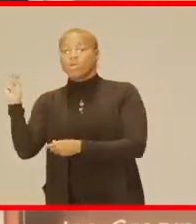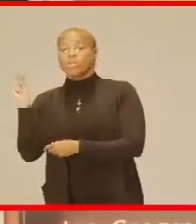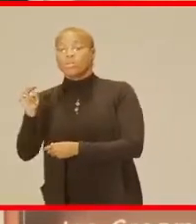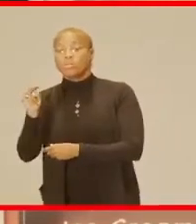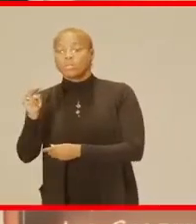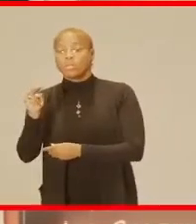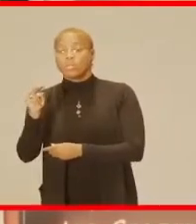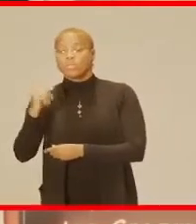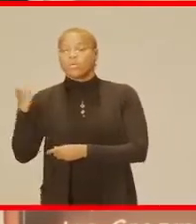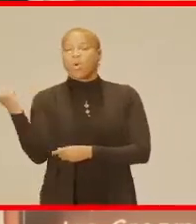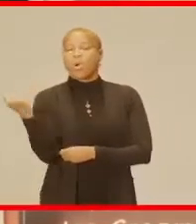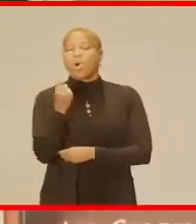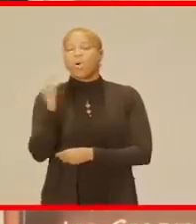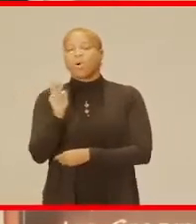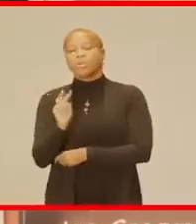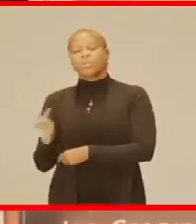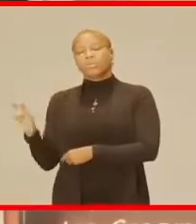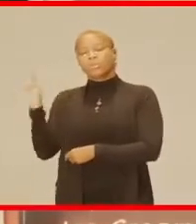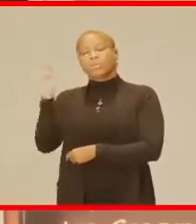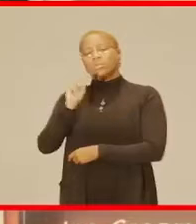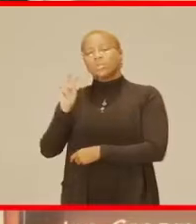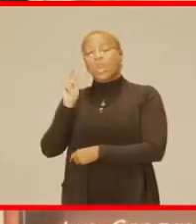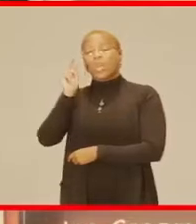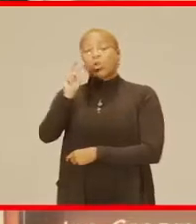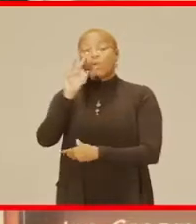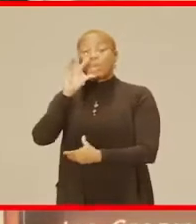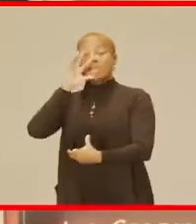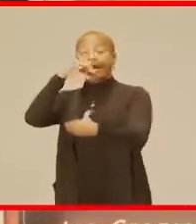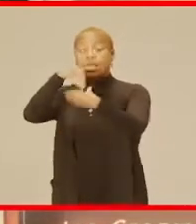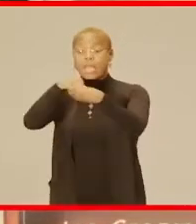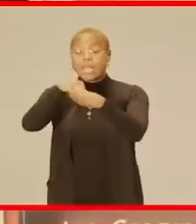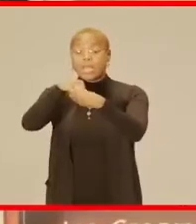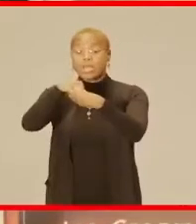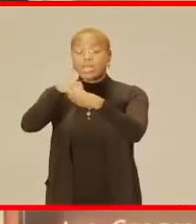You are always the outsider looking in to the fantasy world.